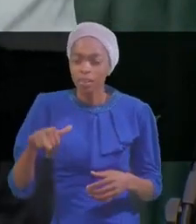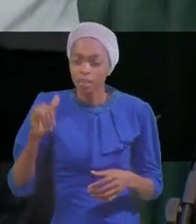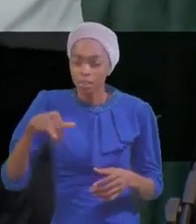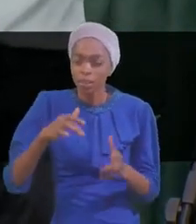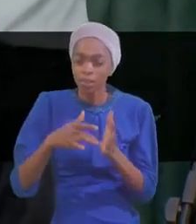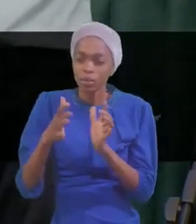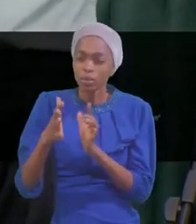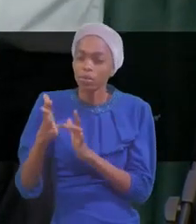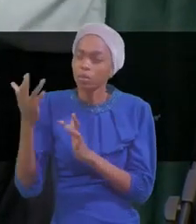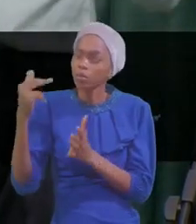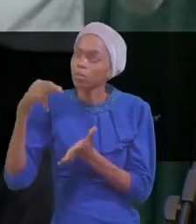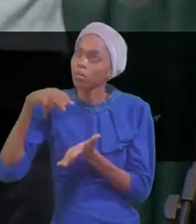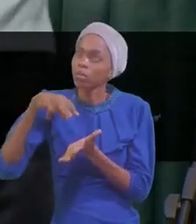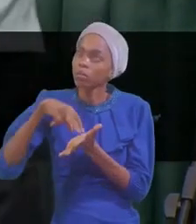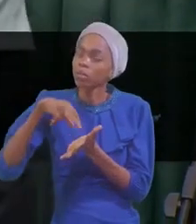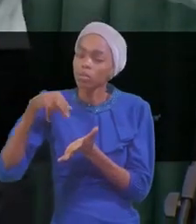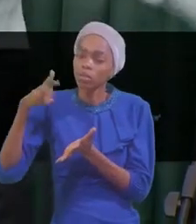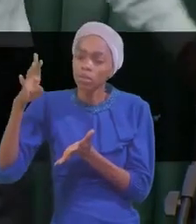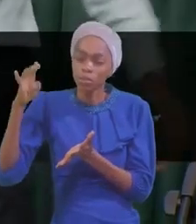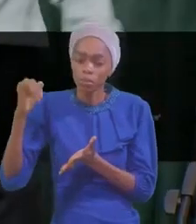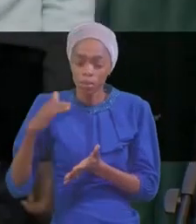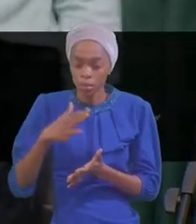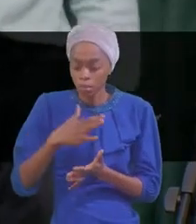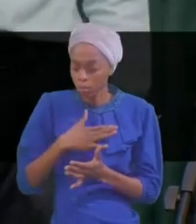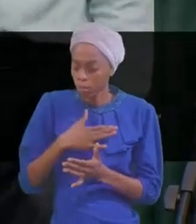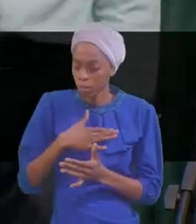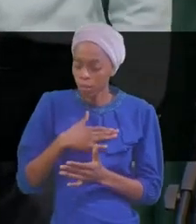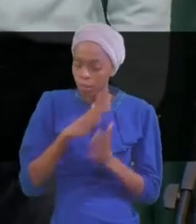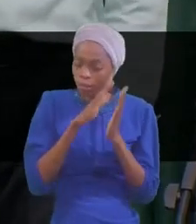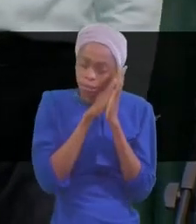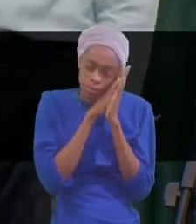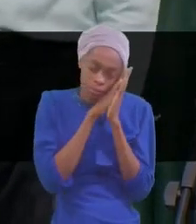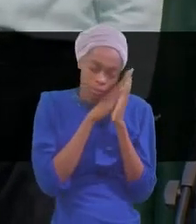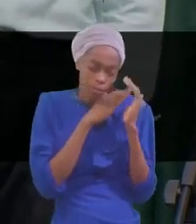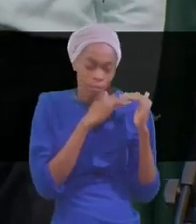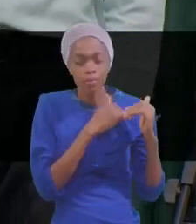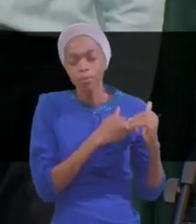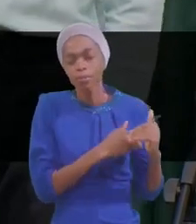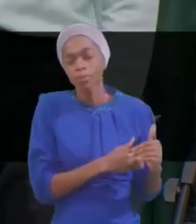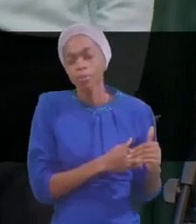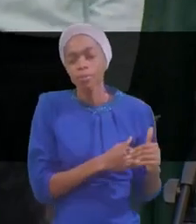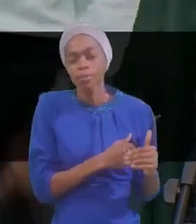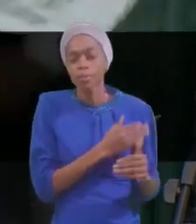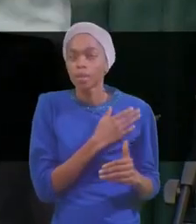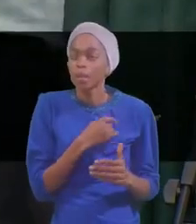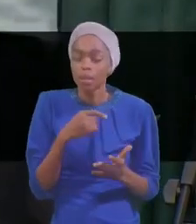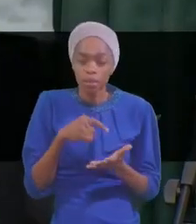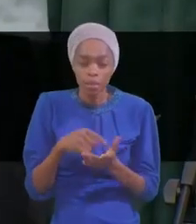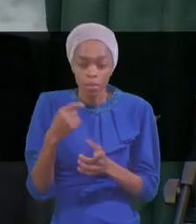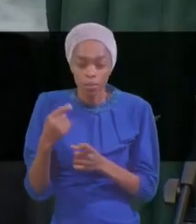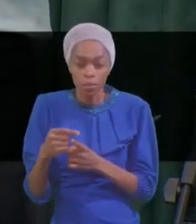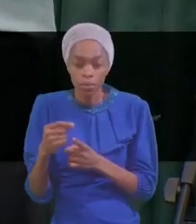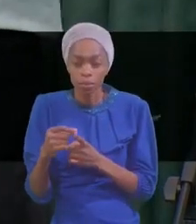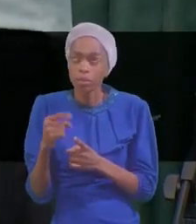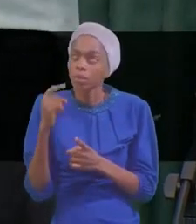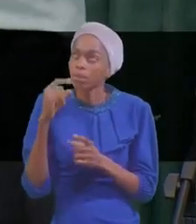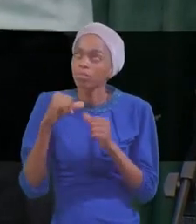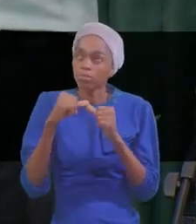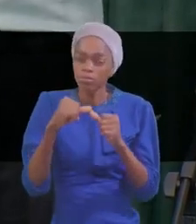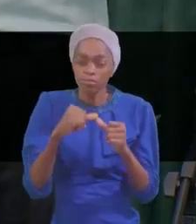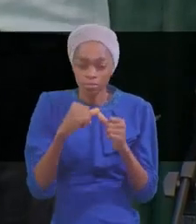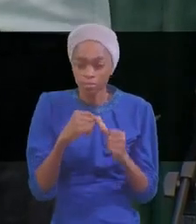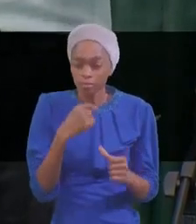Yes, Jesus was standing by my bedside, and these words